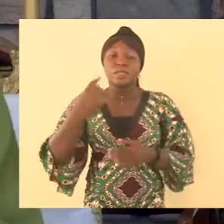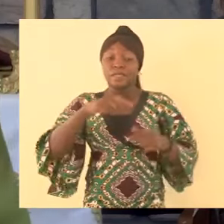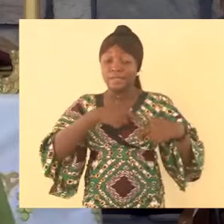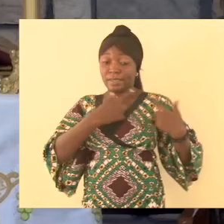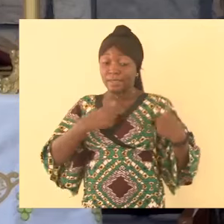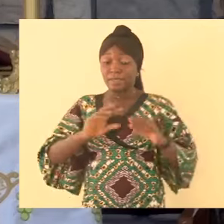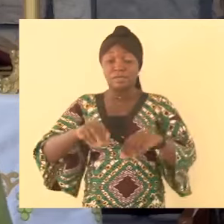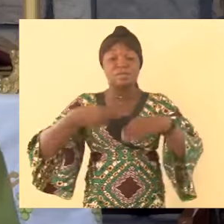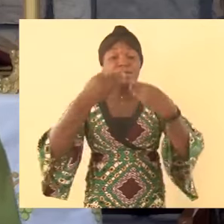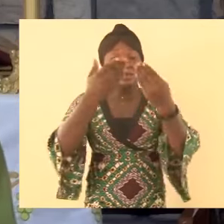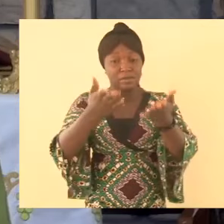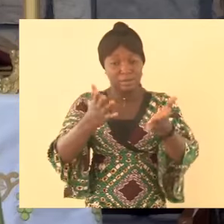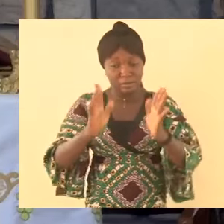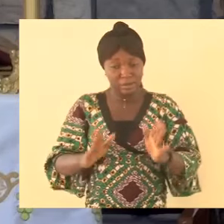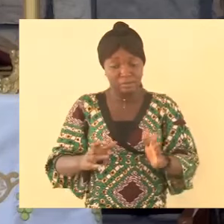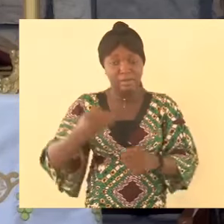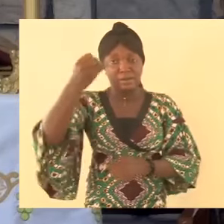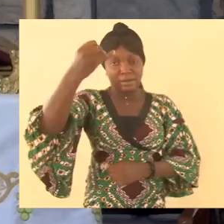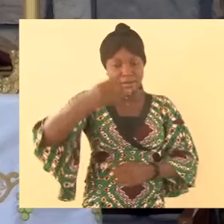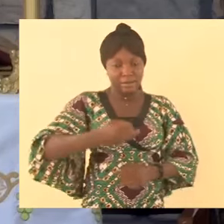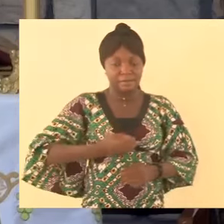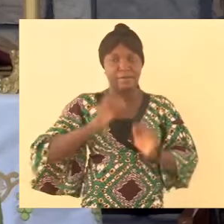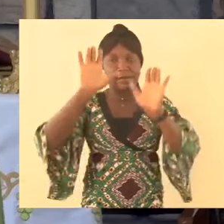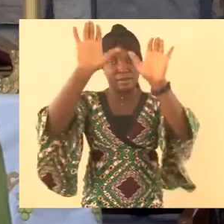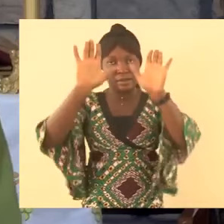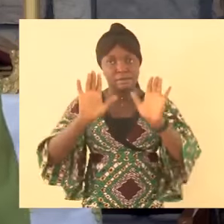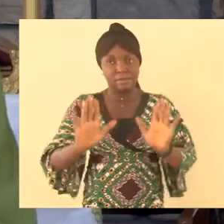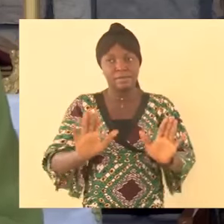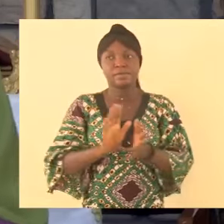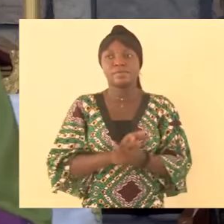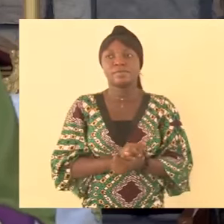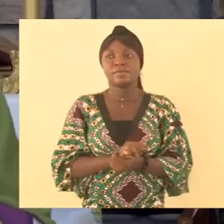The heart of a generous person invites a miracle.